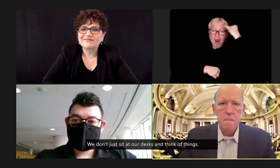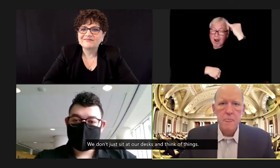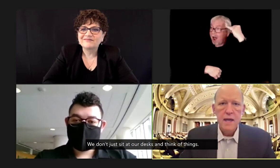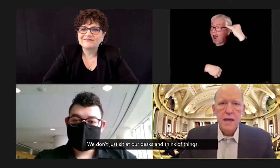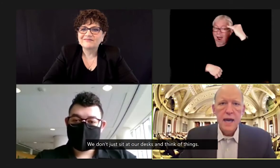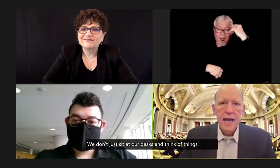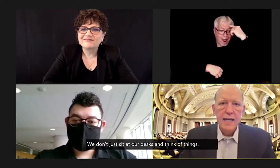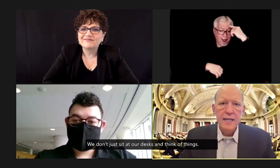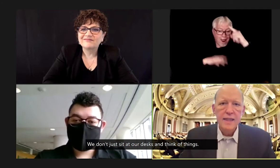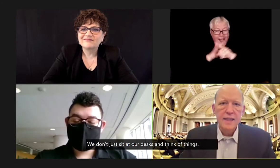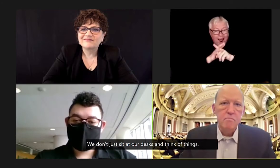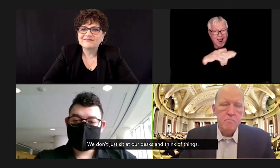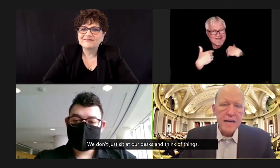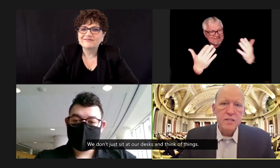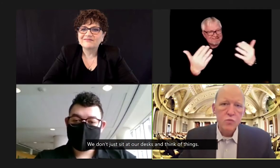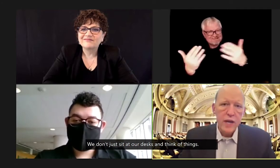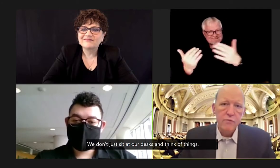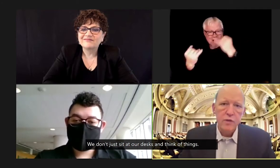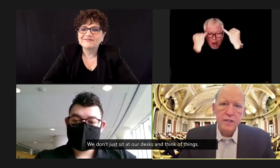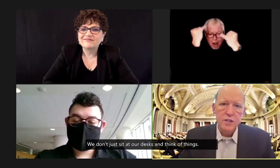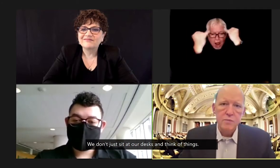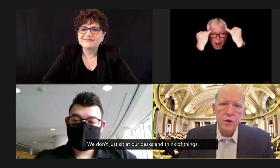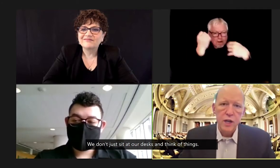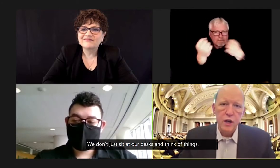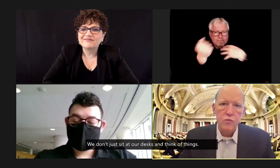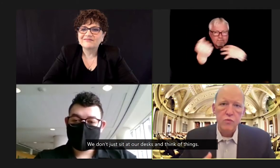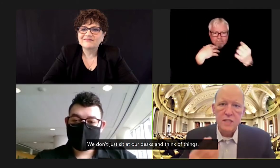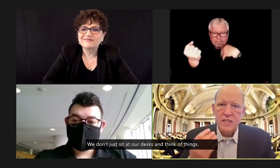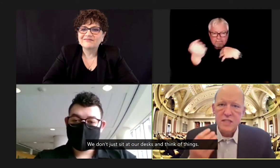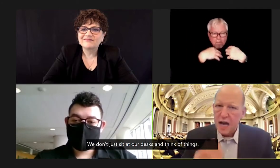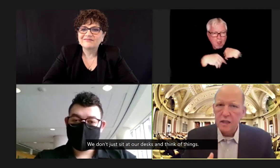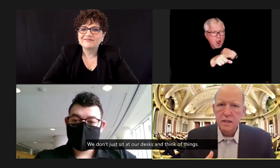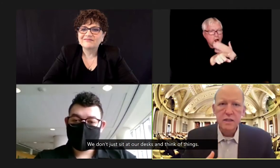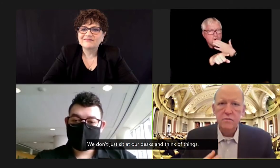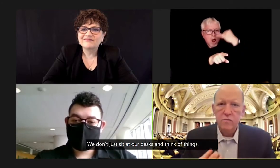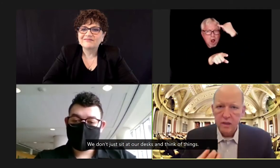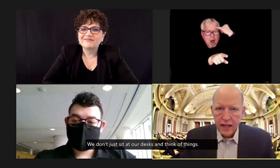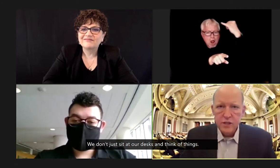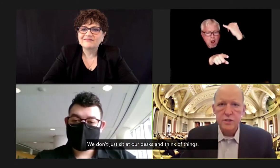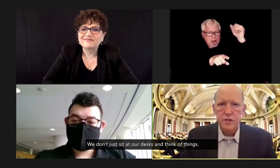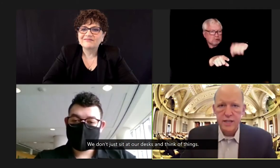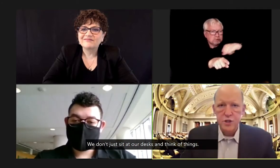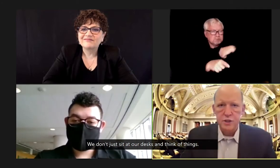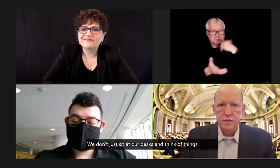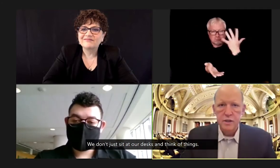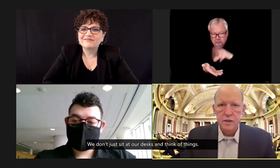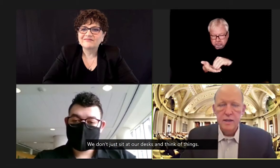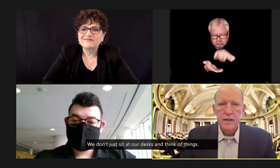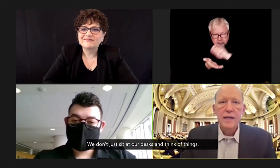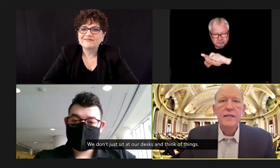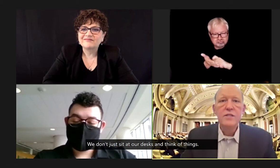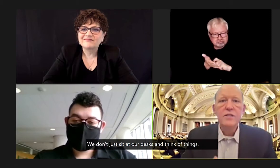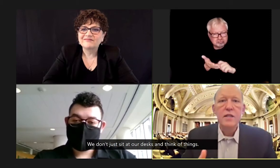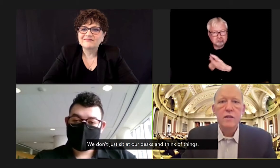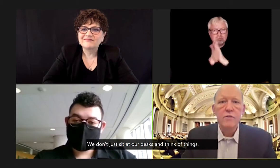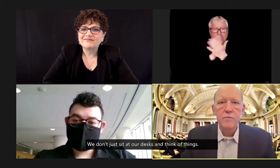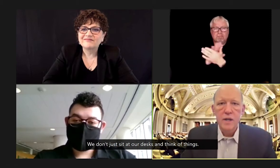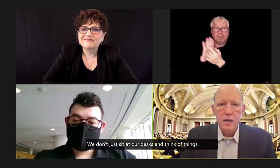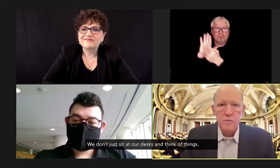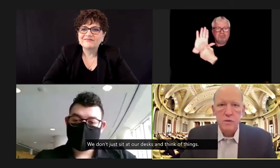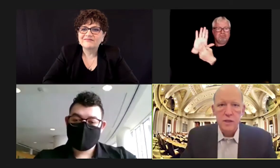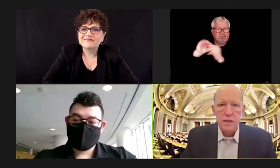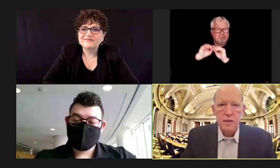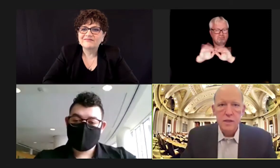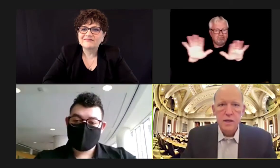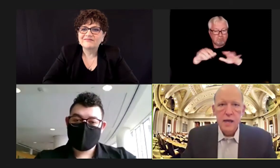community. And the best way for us to bring solid legislation is to hear from